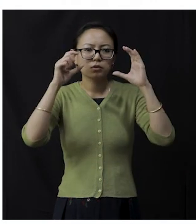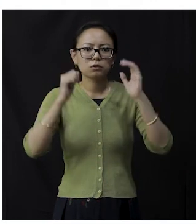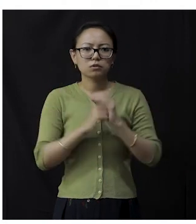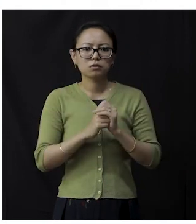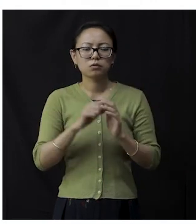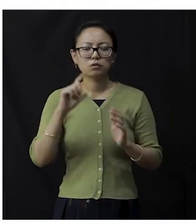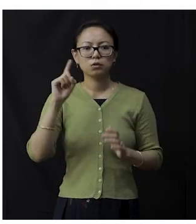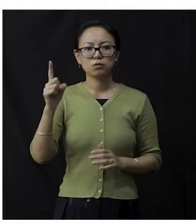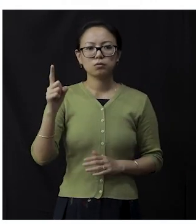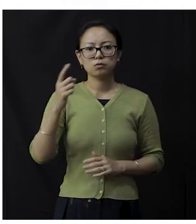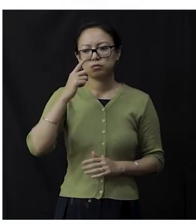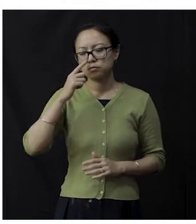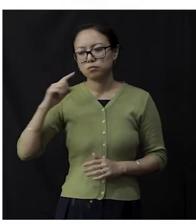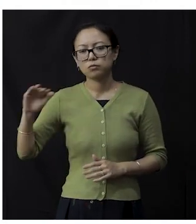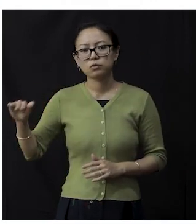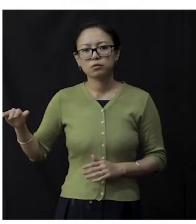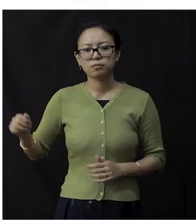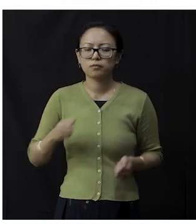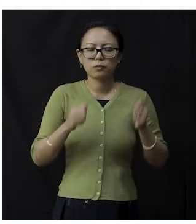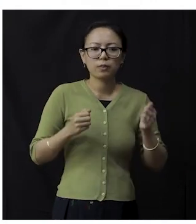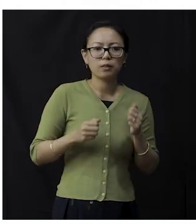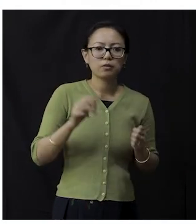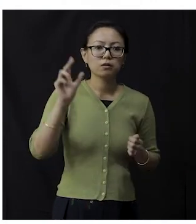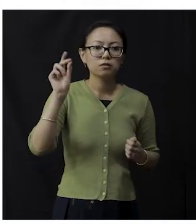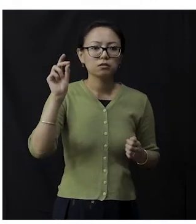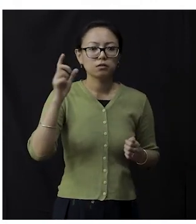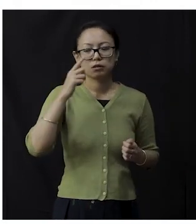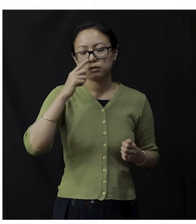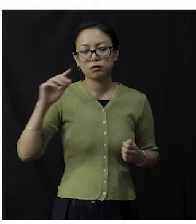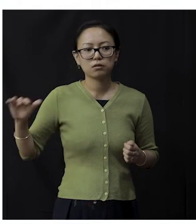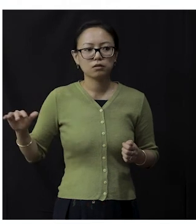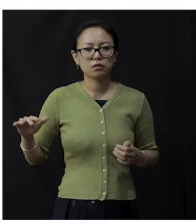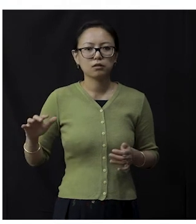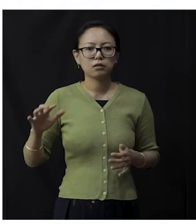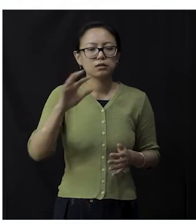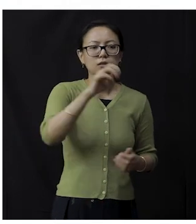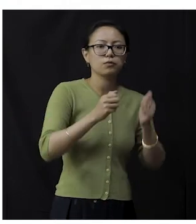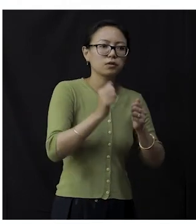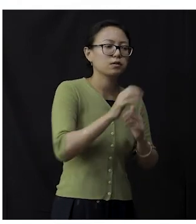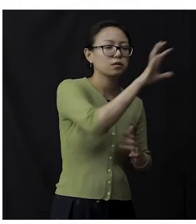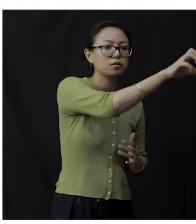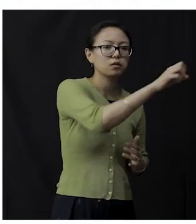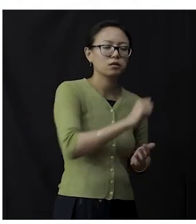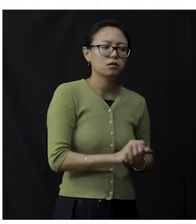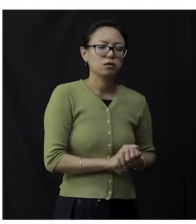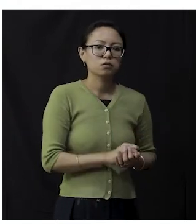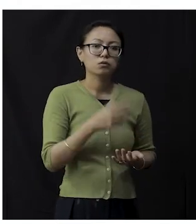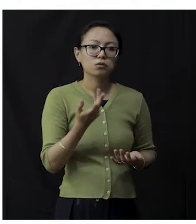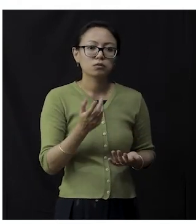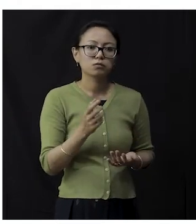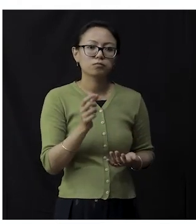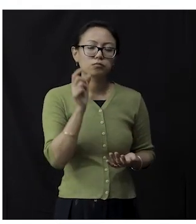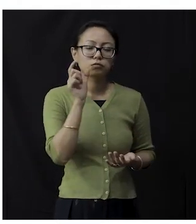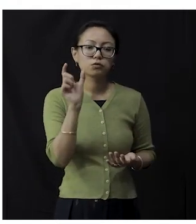her. Maybe she wants to go before her, reach somewhere before she can reach. So do we use sorry, please, thank you,